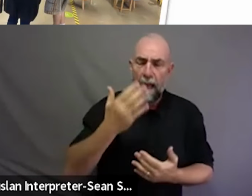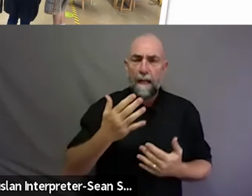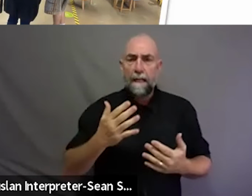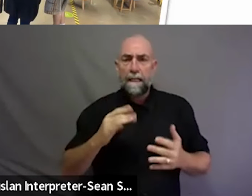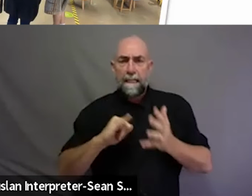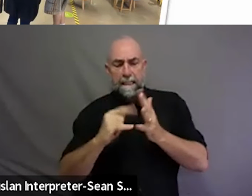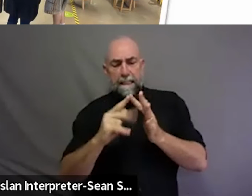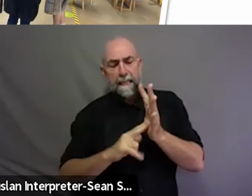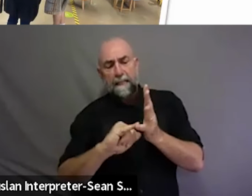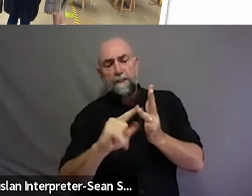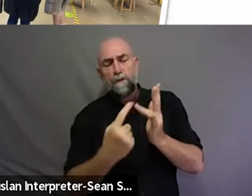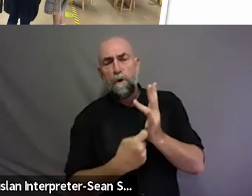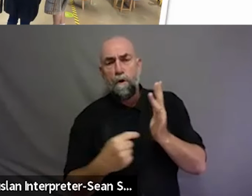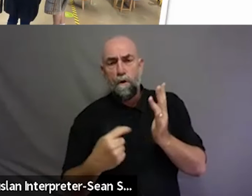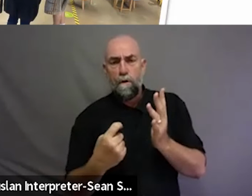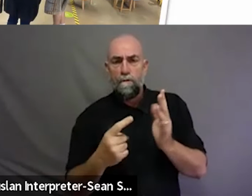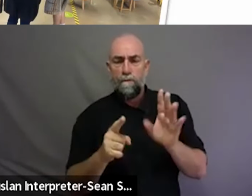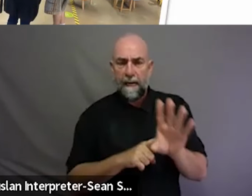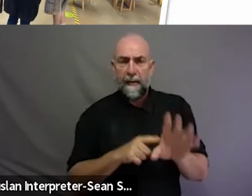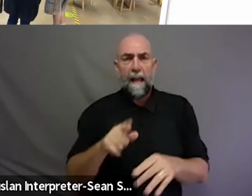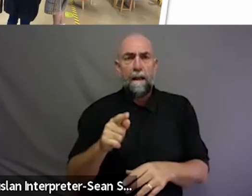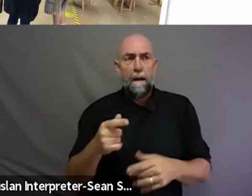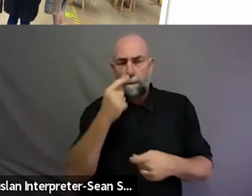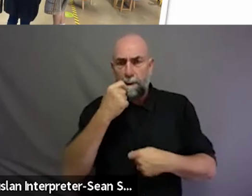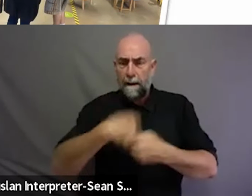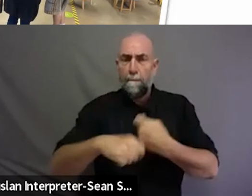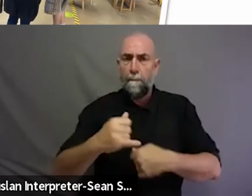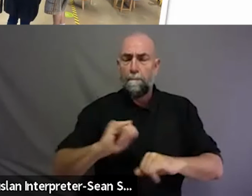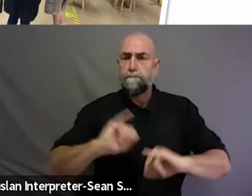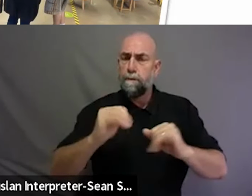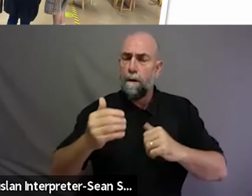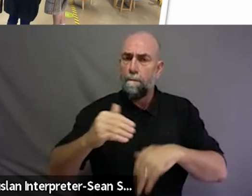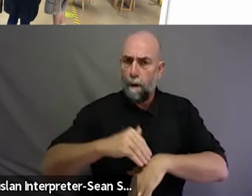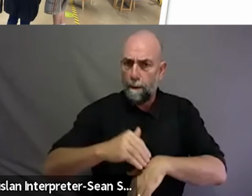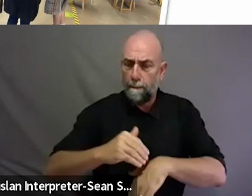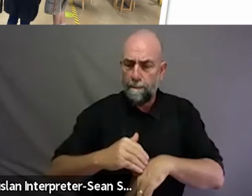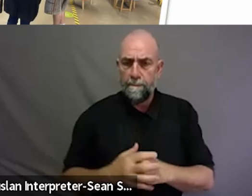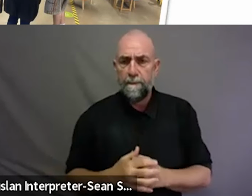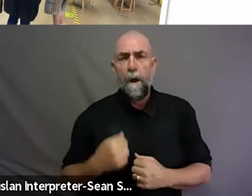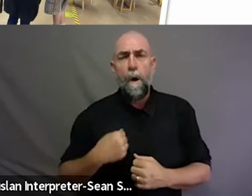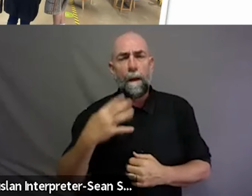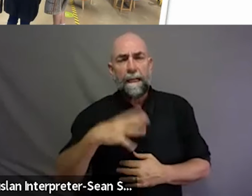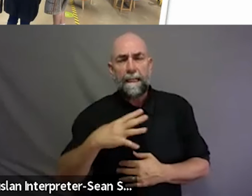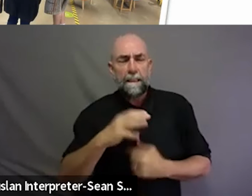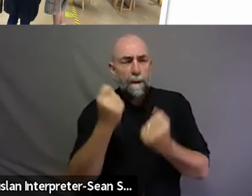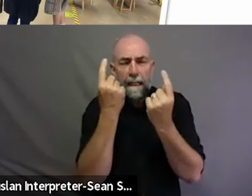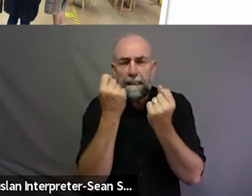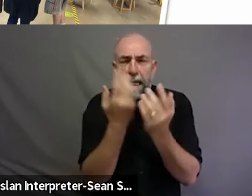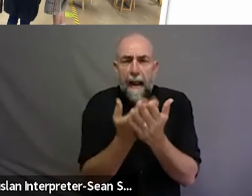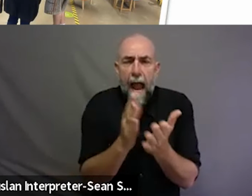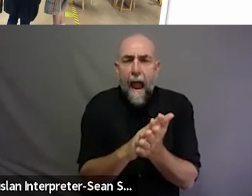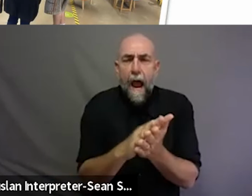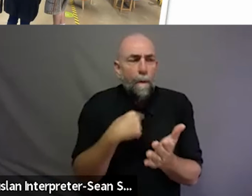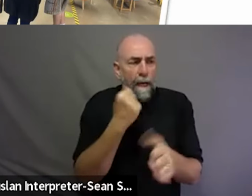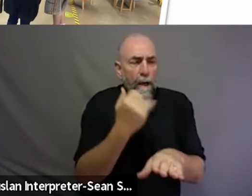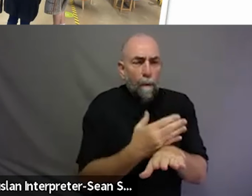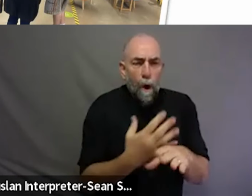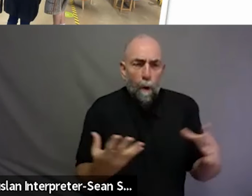sorts of spaces that we're particularly interested in, understanding how we could work around